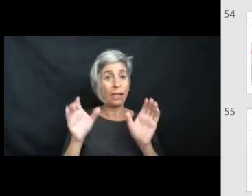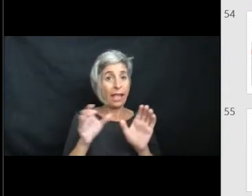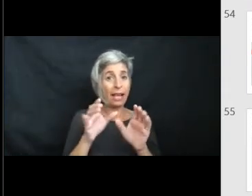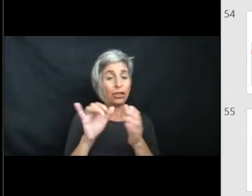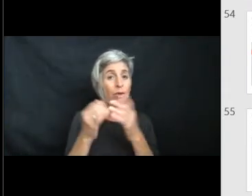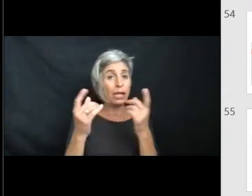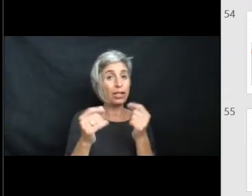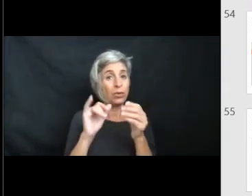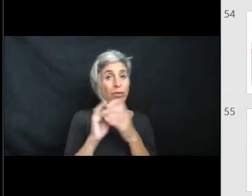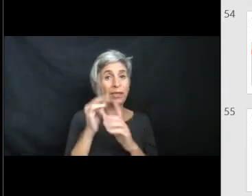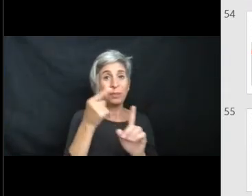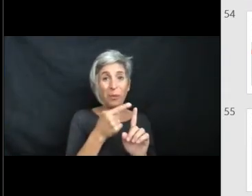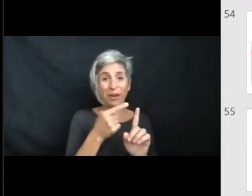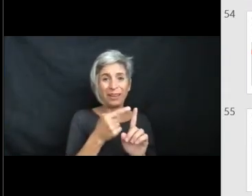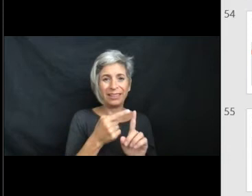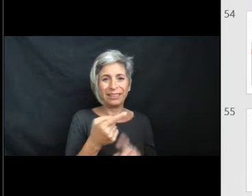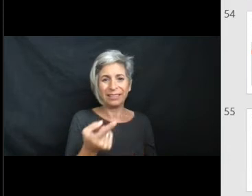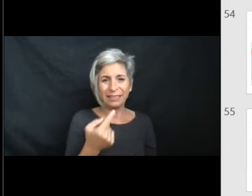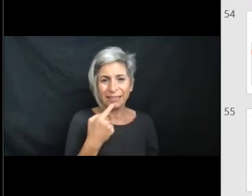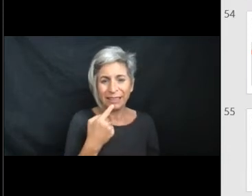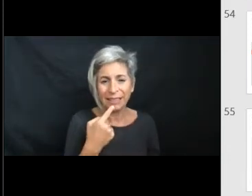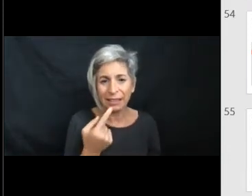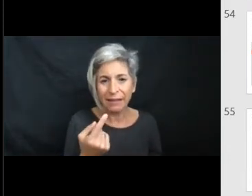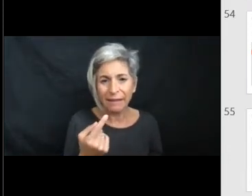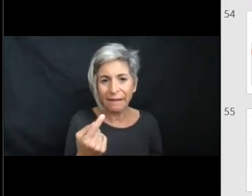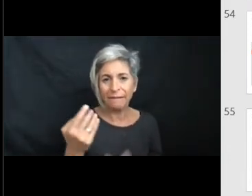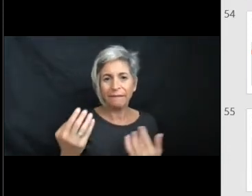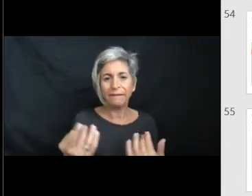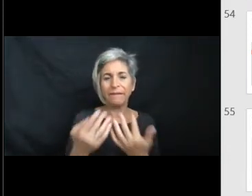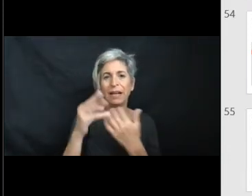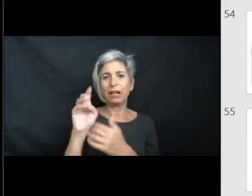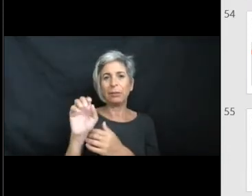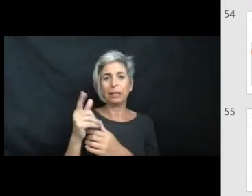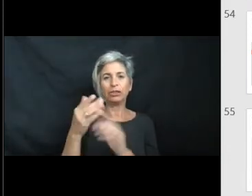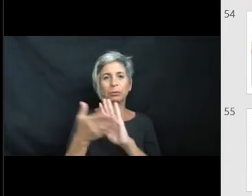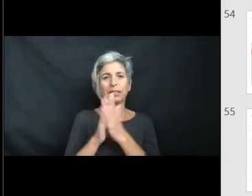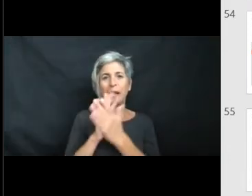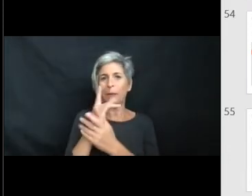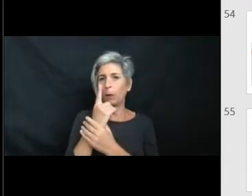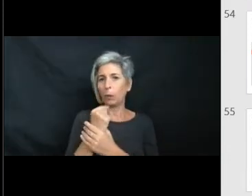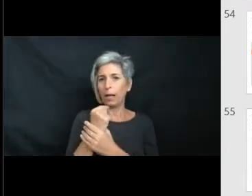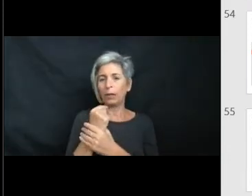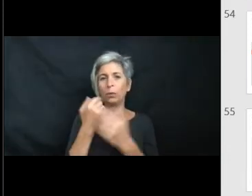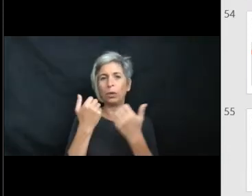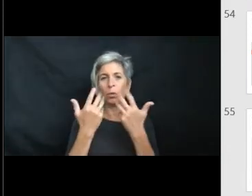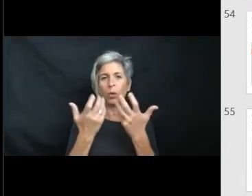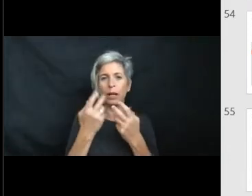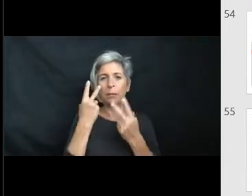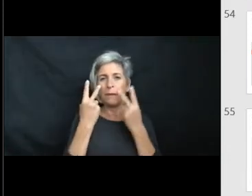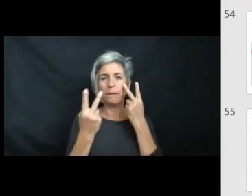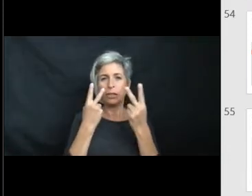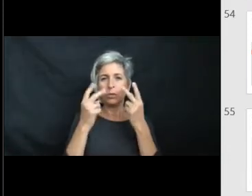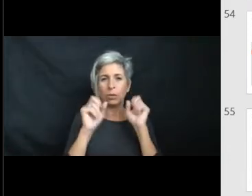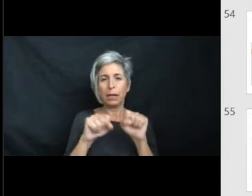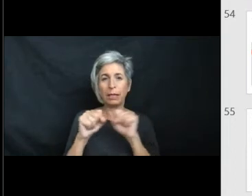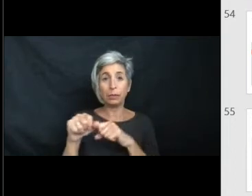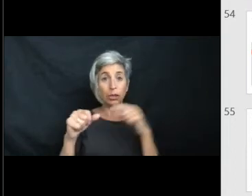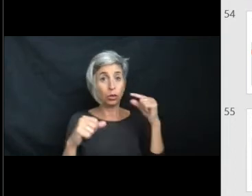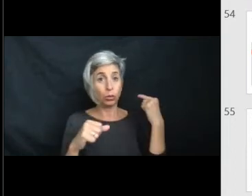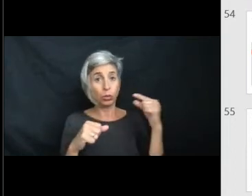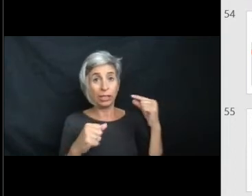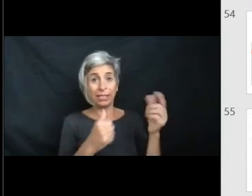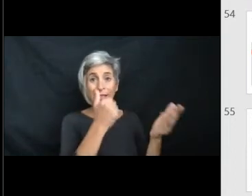notice that my fire marshal icon has turned red. So we try to make this as visual as possible. The greens indicate that they're good, they've been